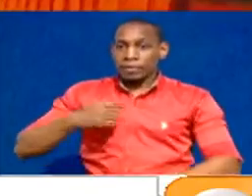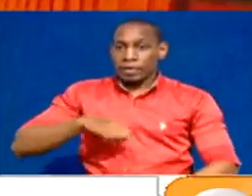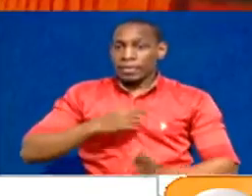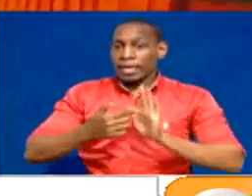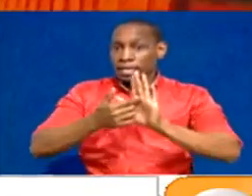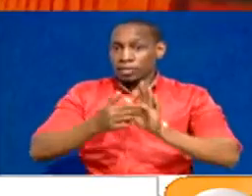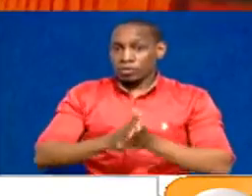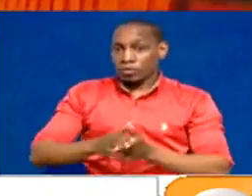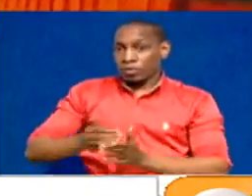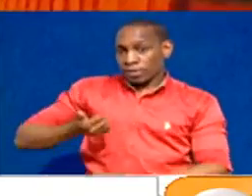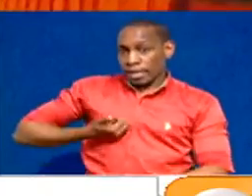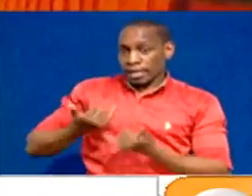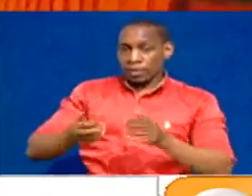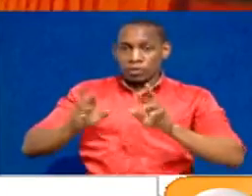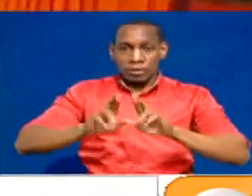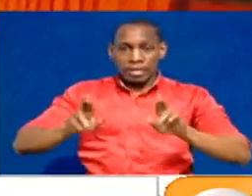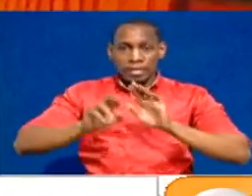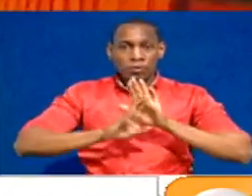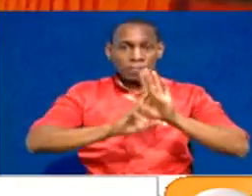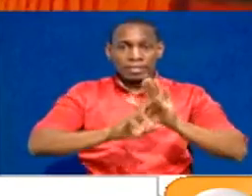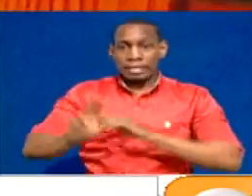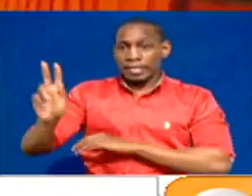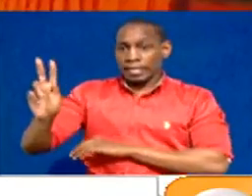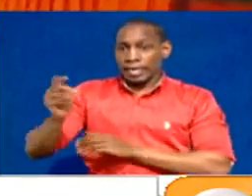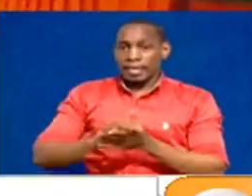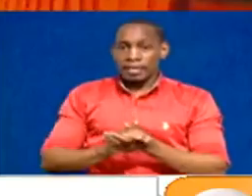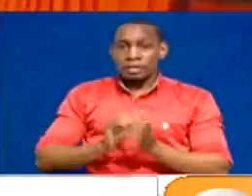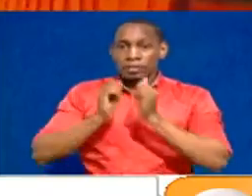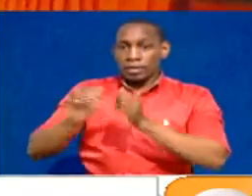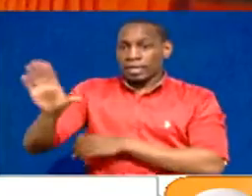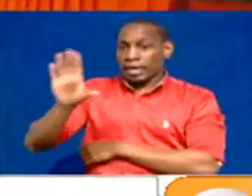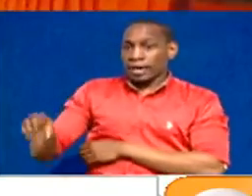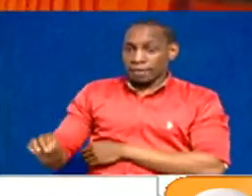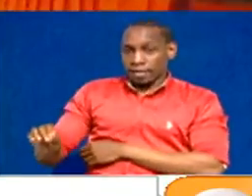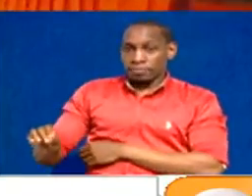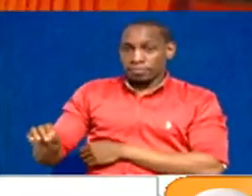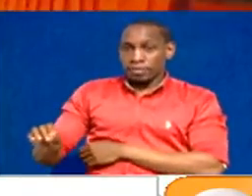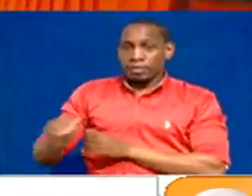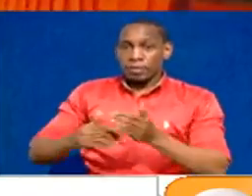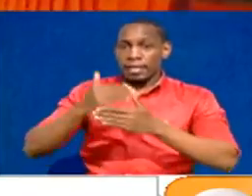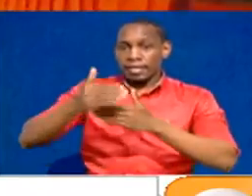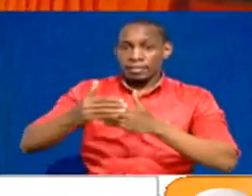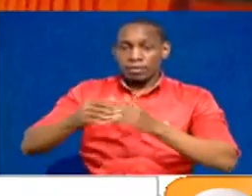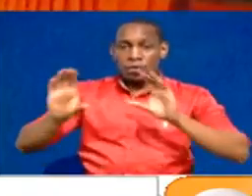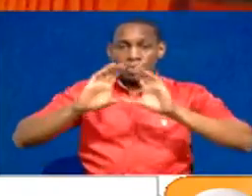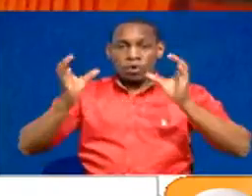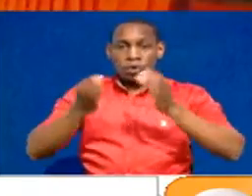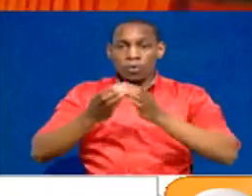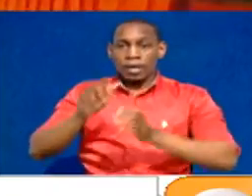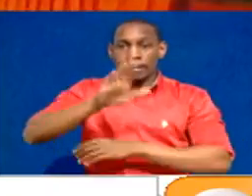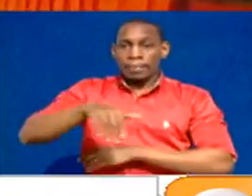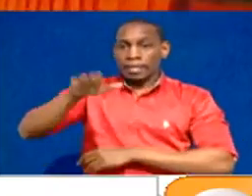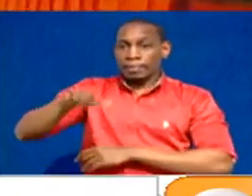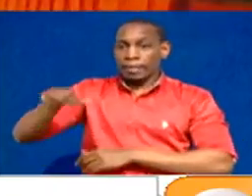Mtalaki reports, Sheila is now preparing to represent Kenya and the African continent in the upcoming World